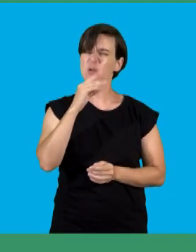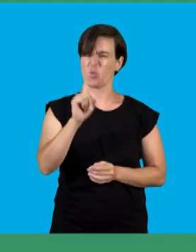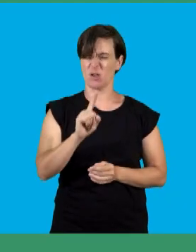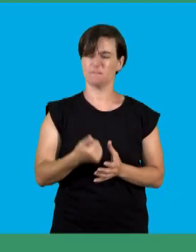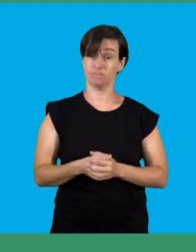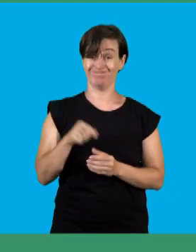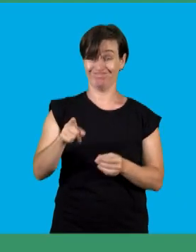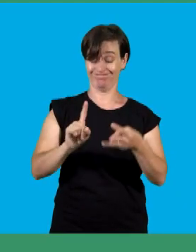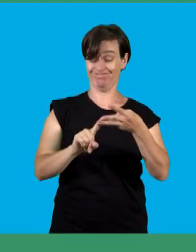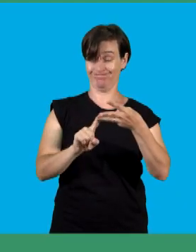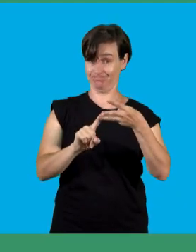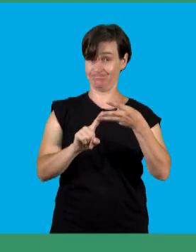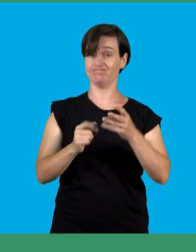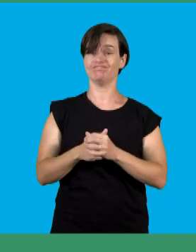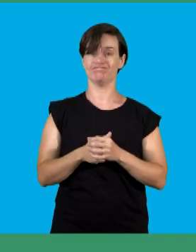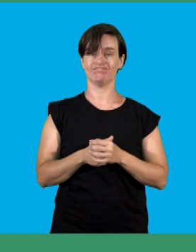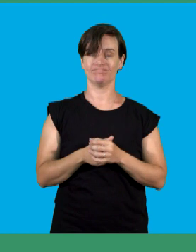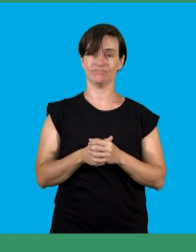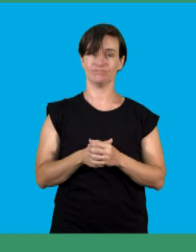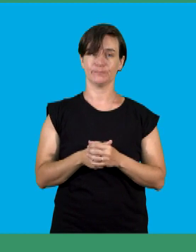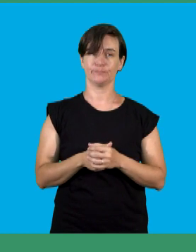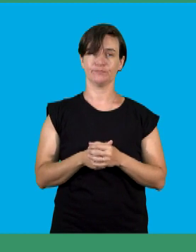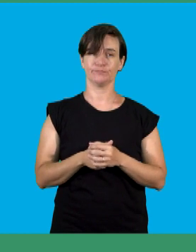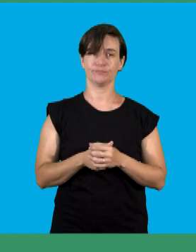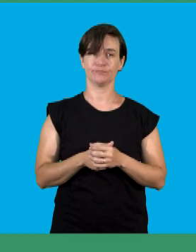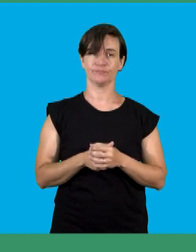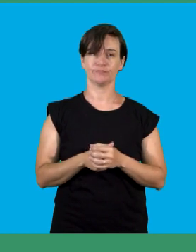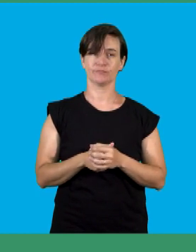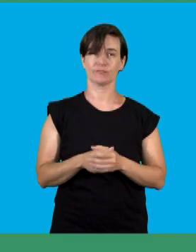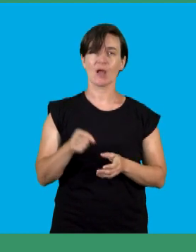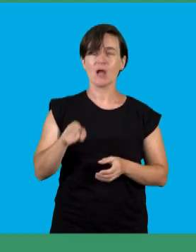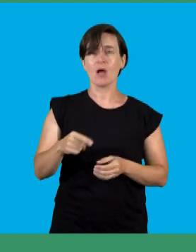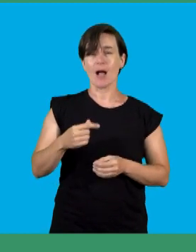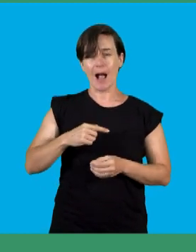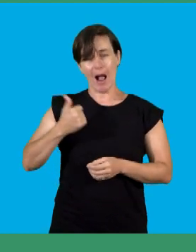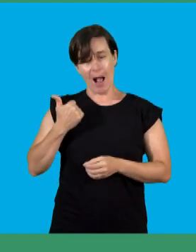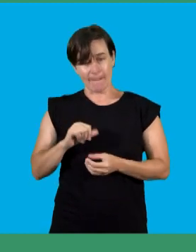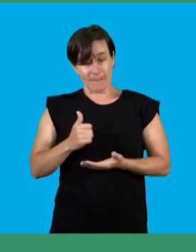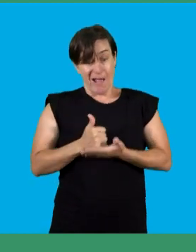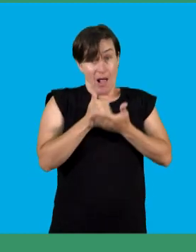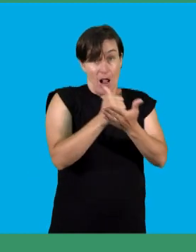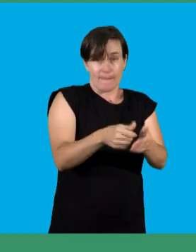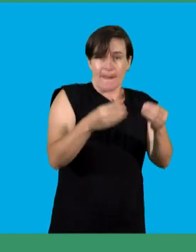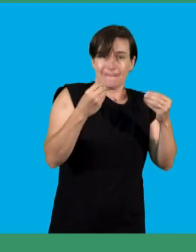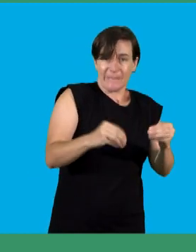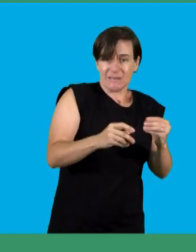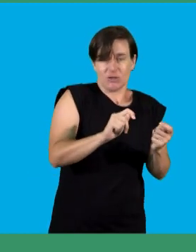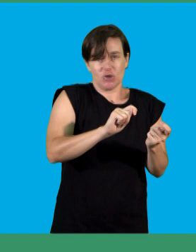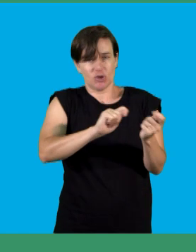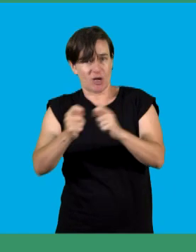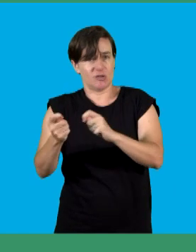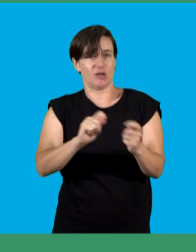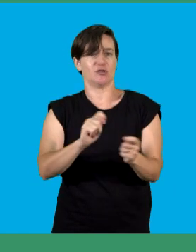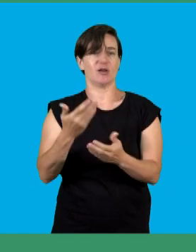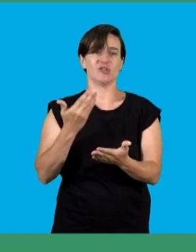the third technique. Right, it is aimed at facilitating change in the business. So if